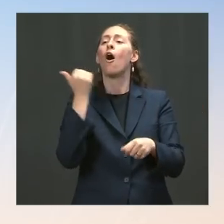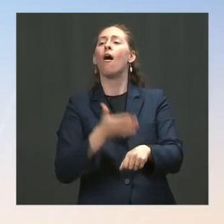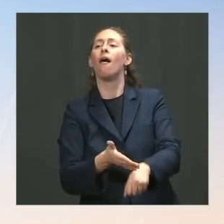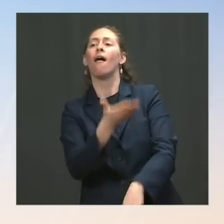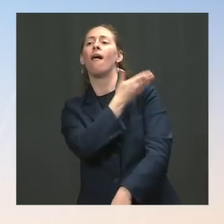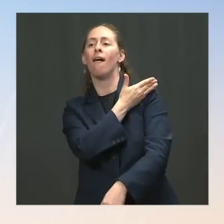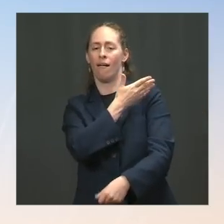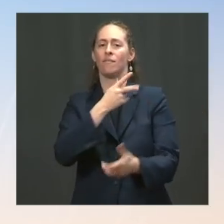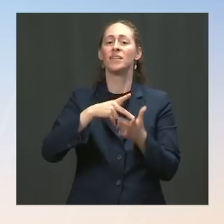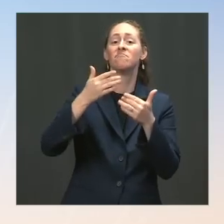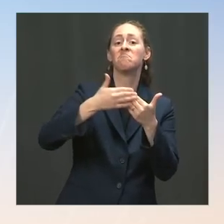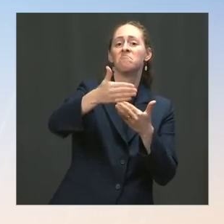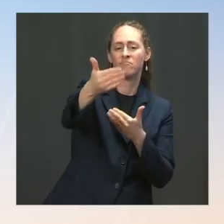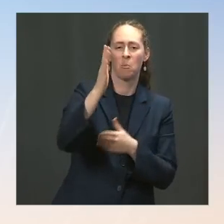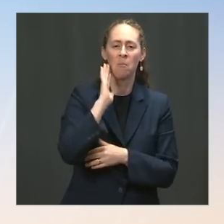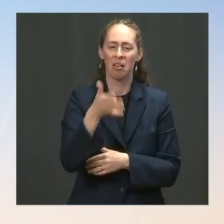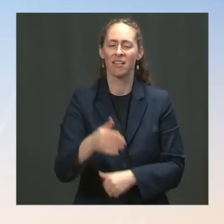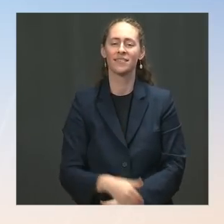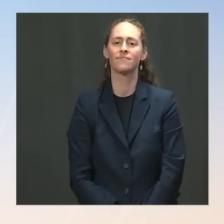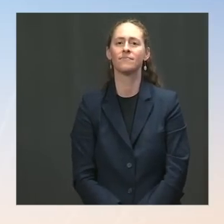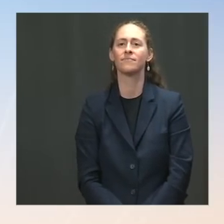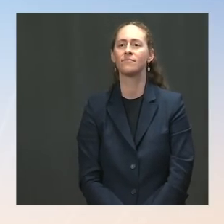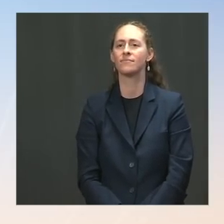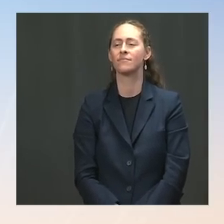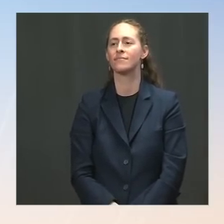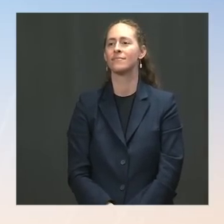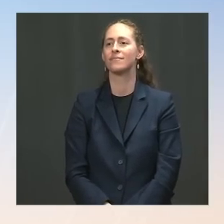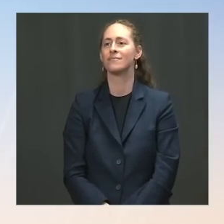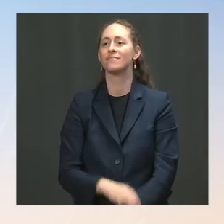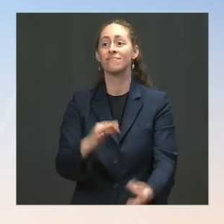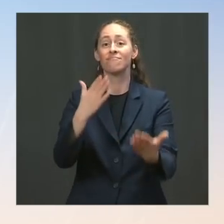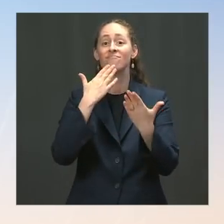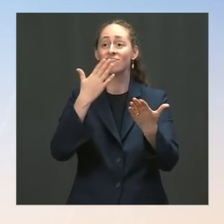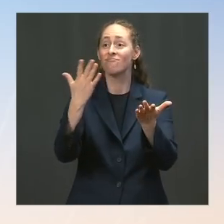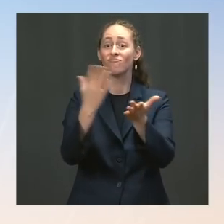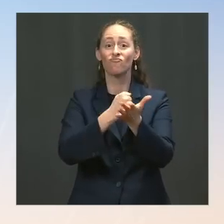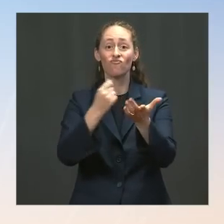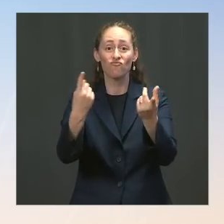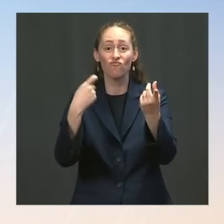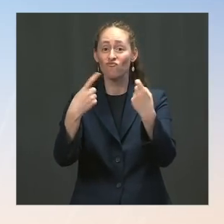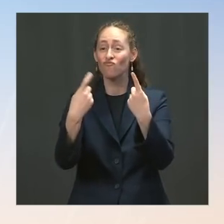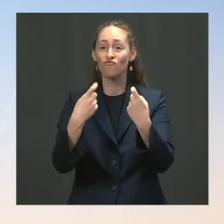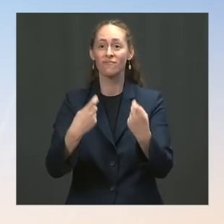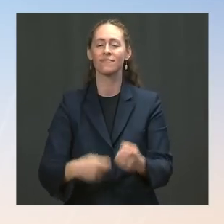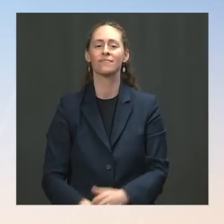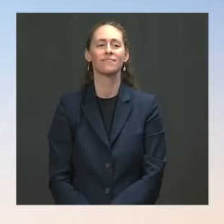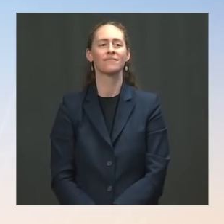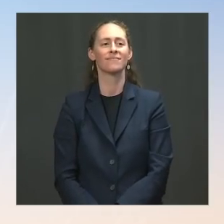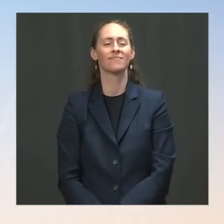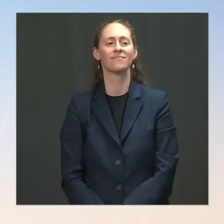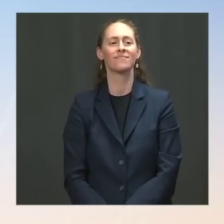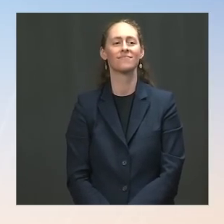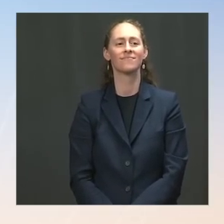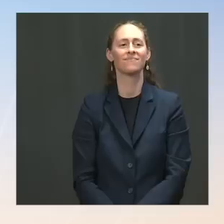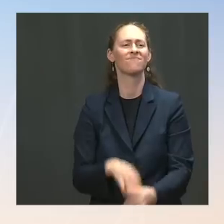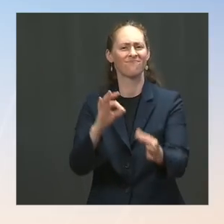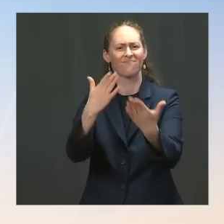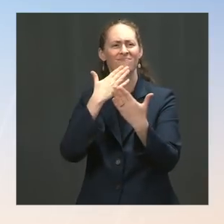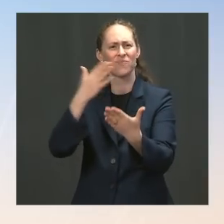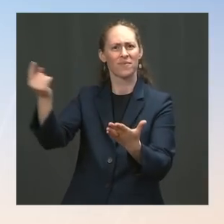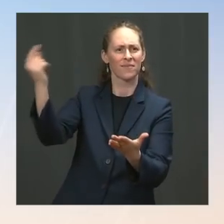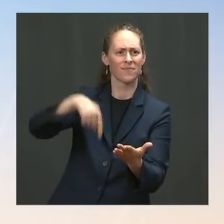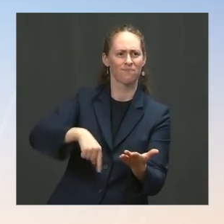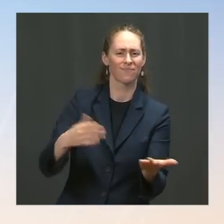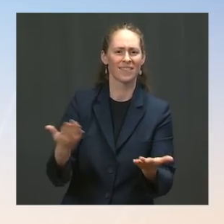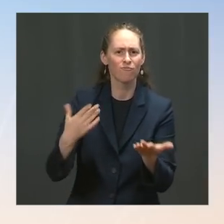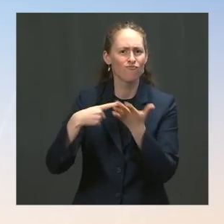happy to answer a few questions. Nancy, thank you so much, Secretary Cardona, for coming. Are you engaged in